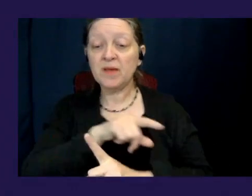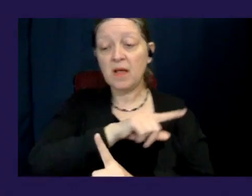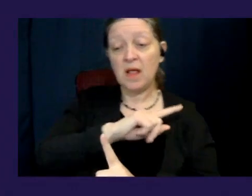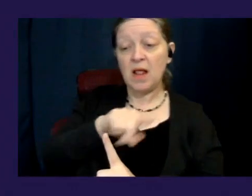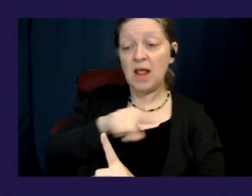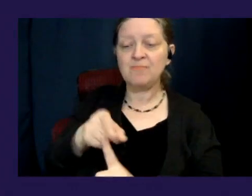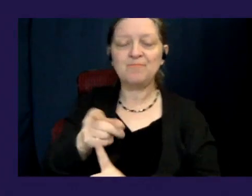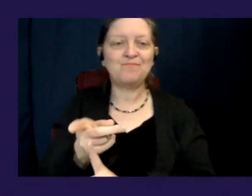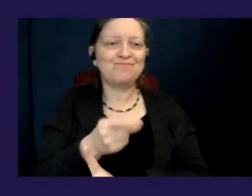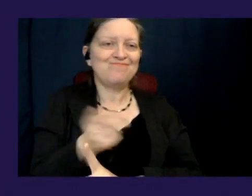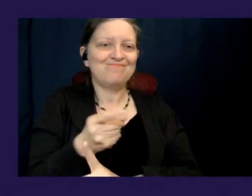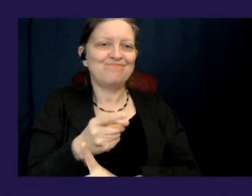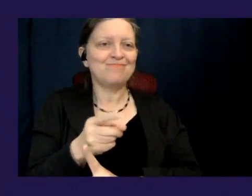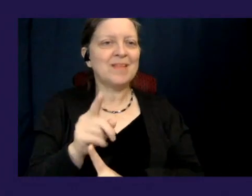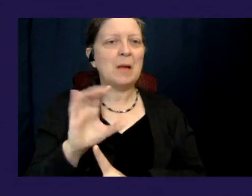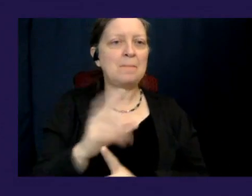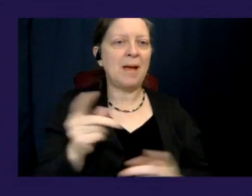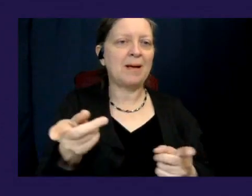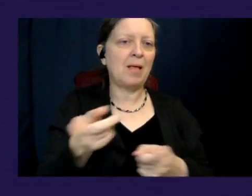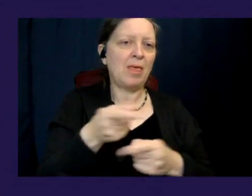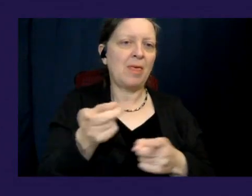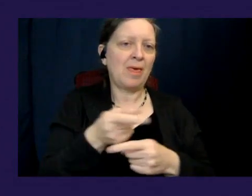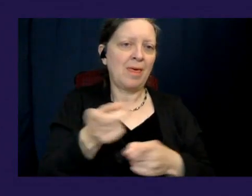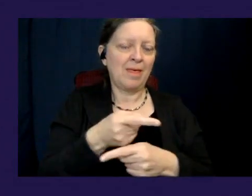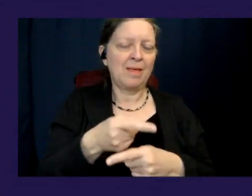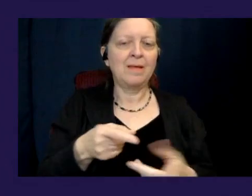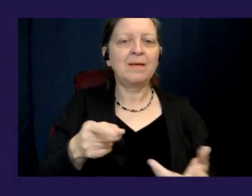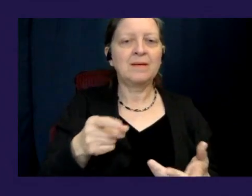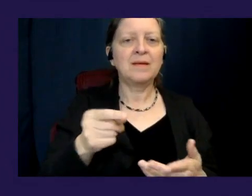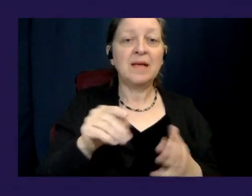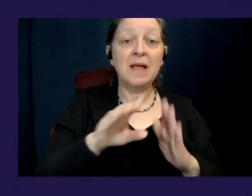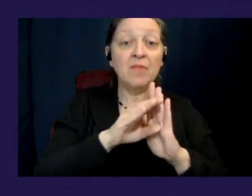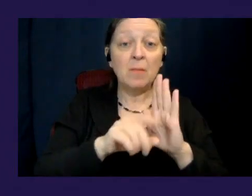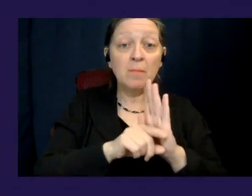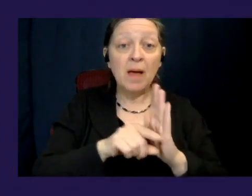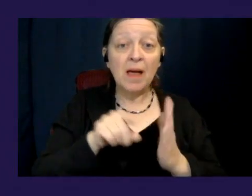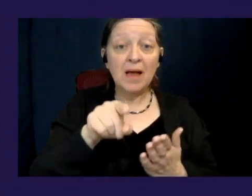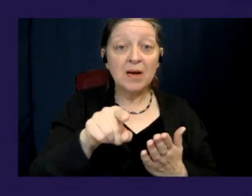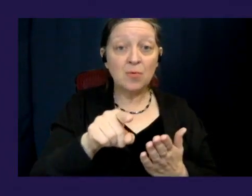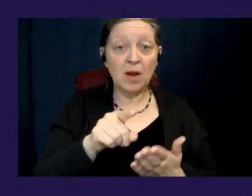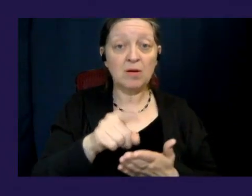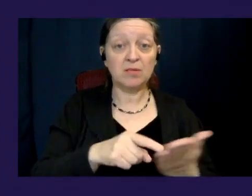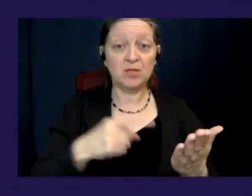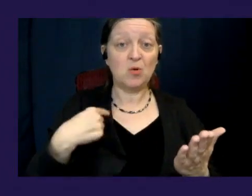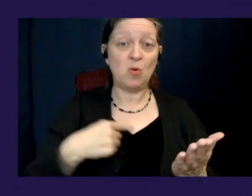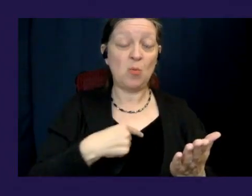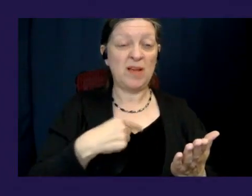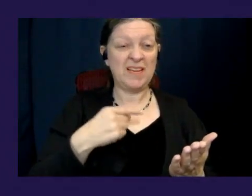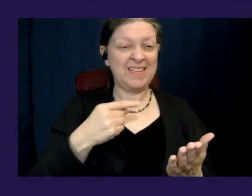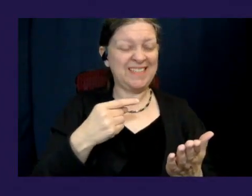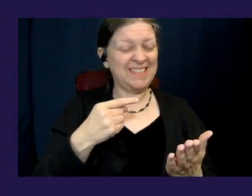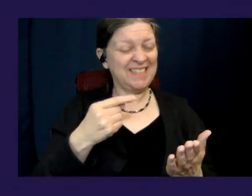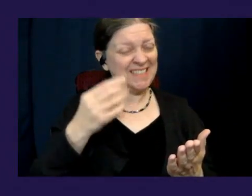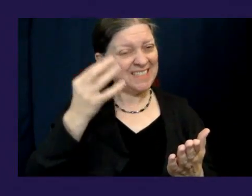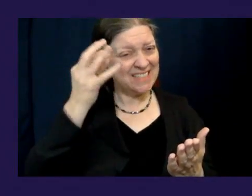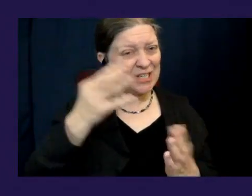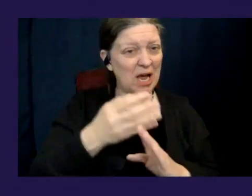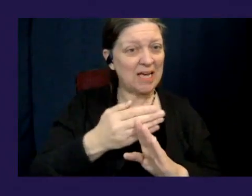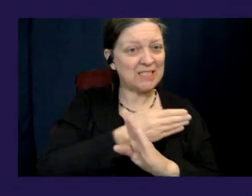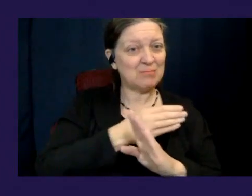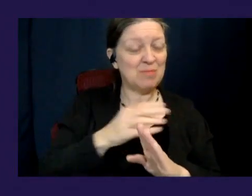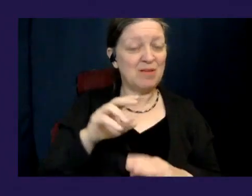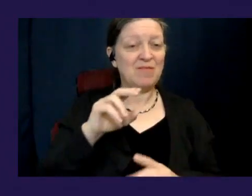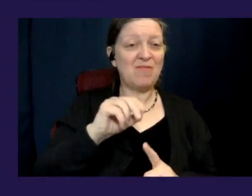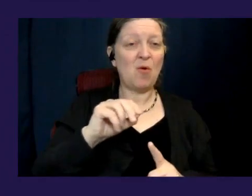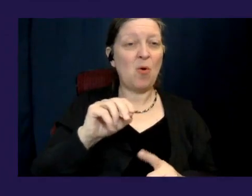what you're seeing in the background is what we had and what we published in Nature just before COVID hit.